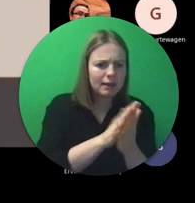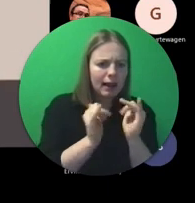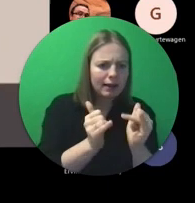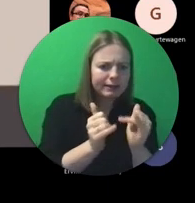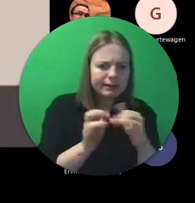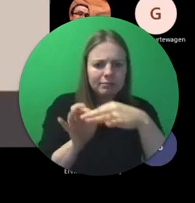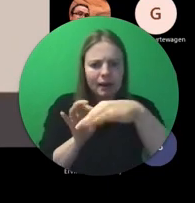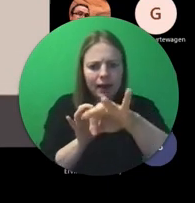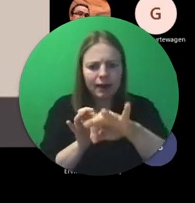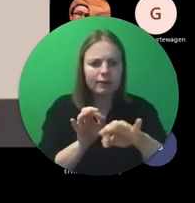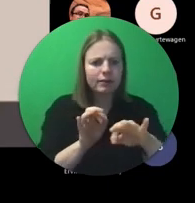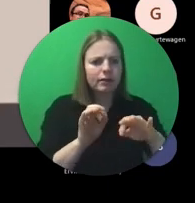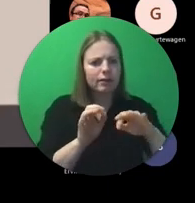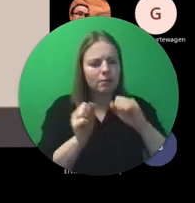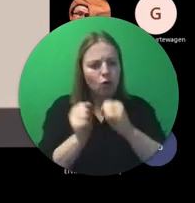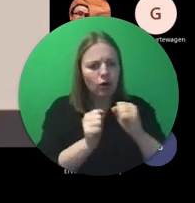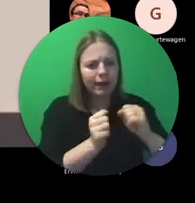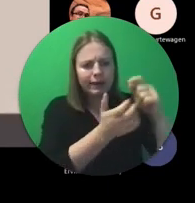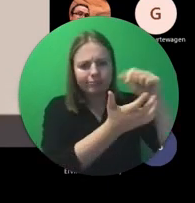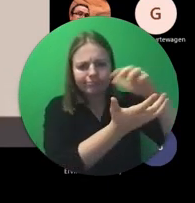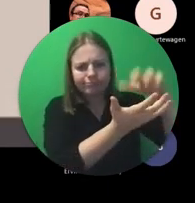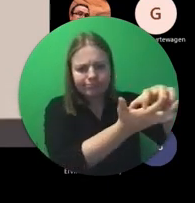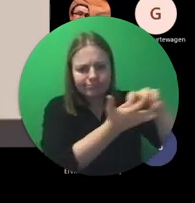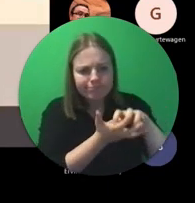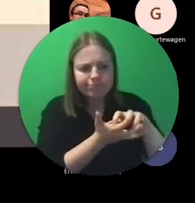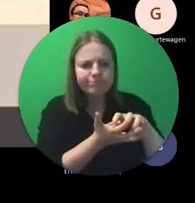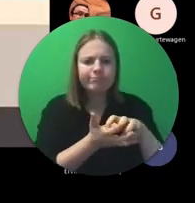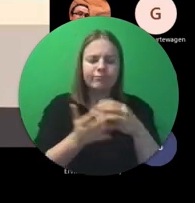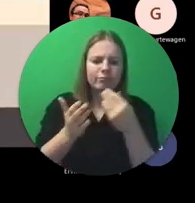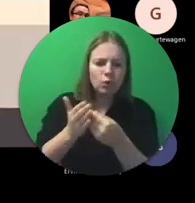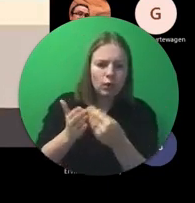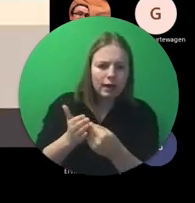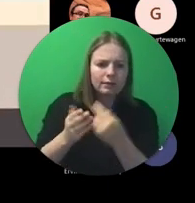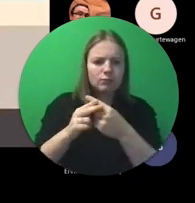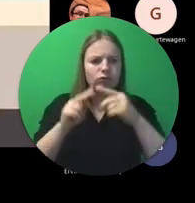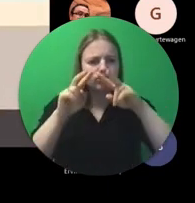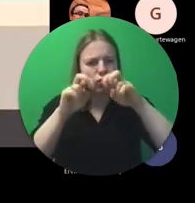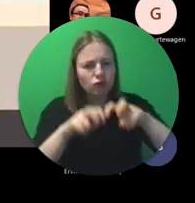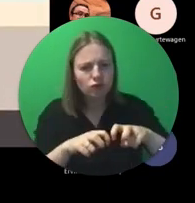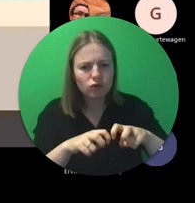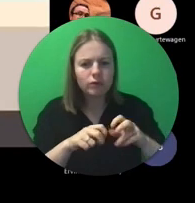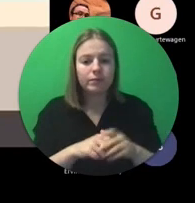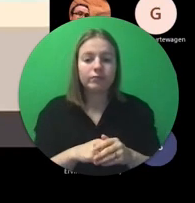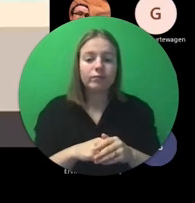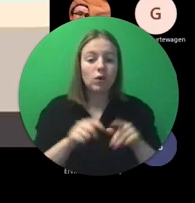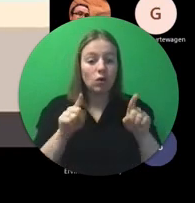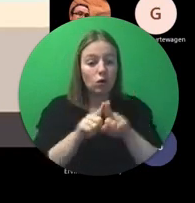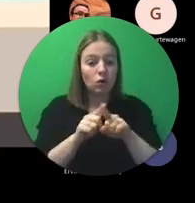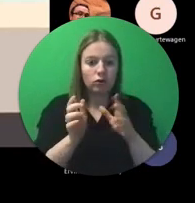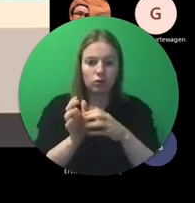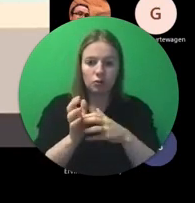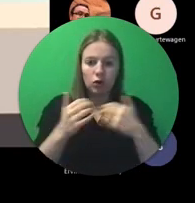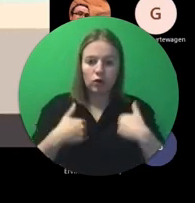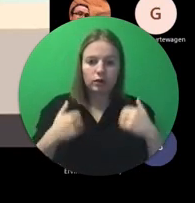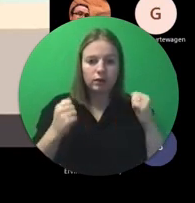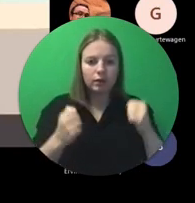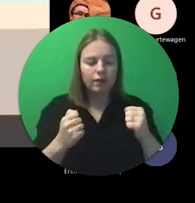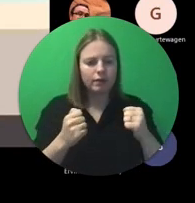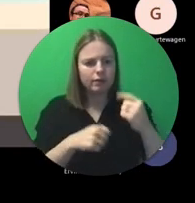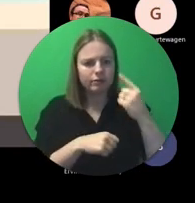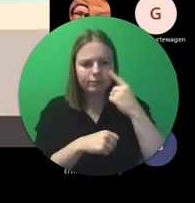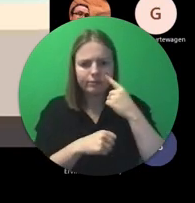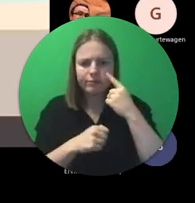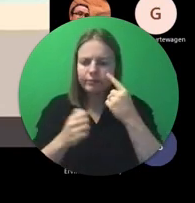funding opportunities, evidence and research. It also enables users to analyze and